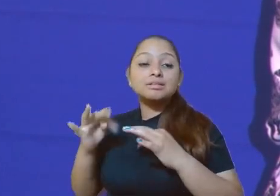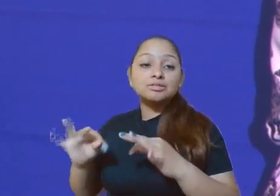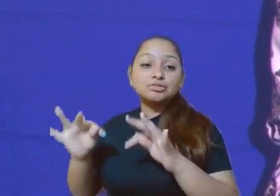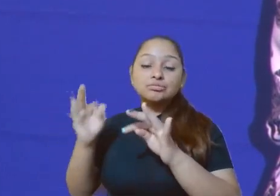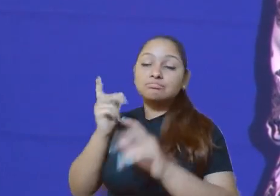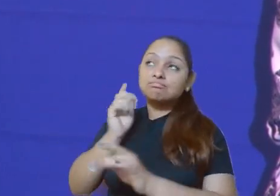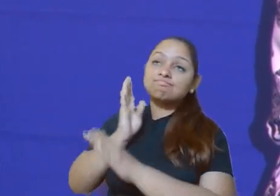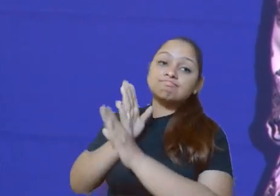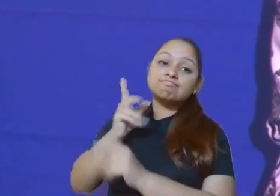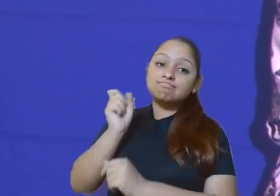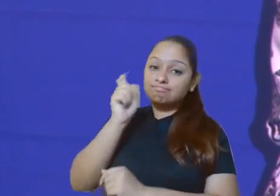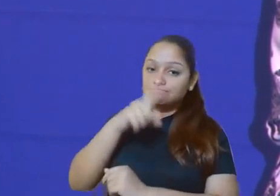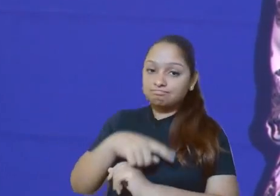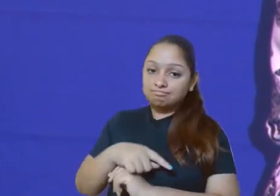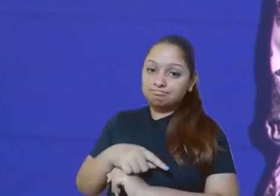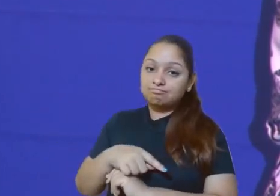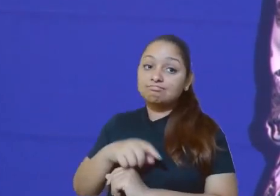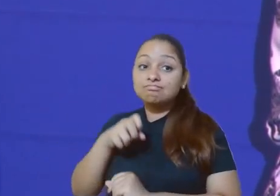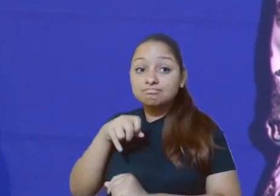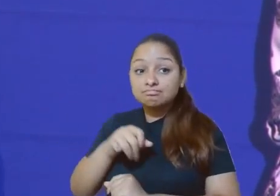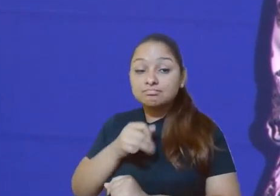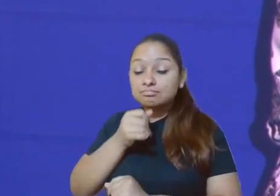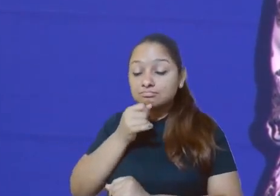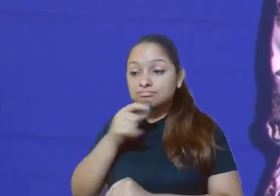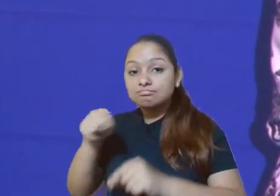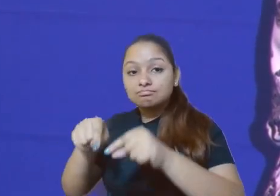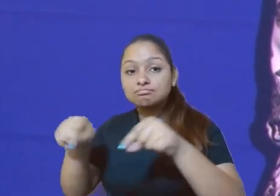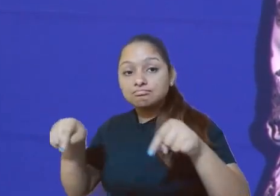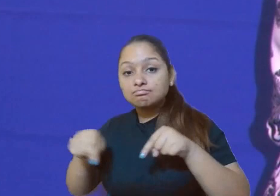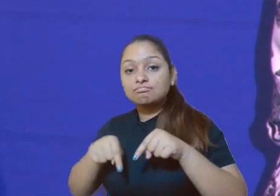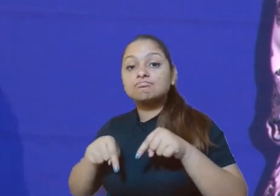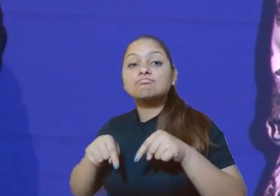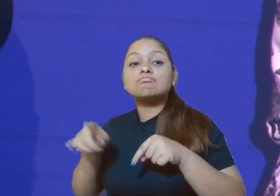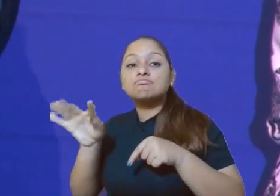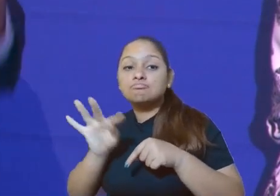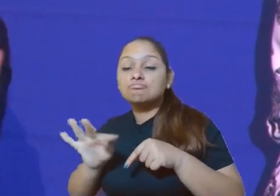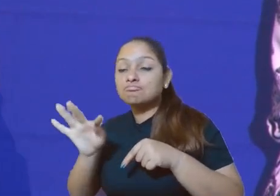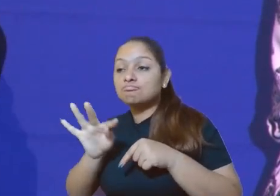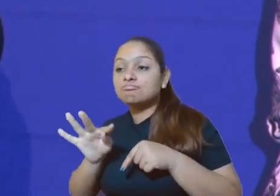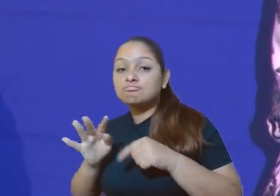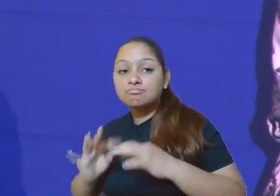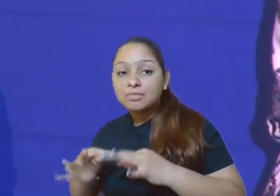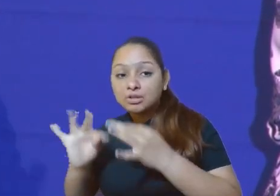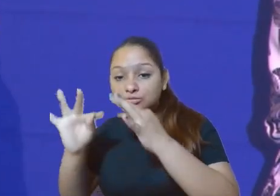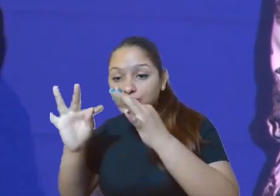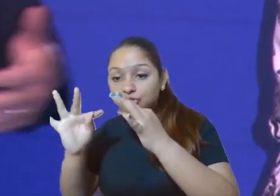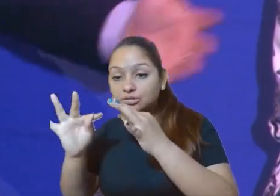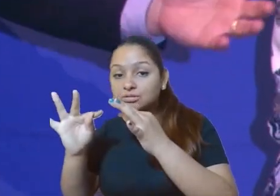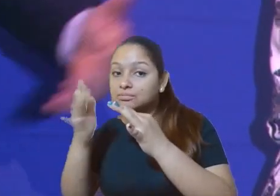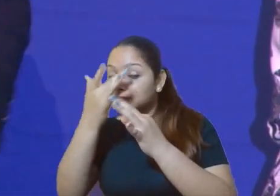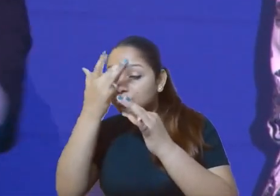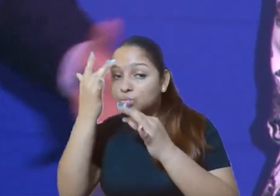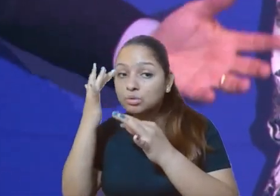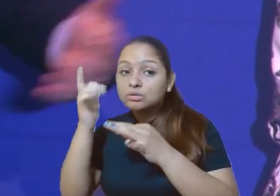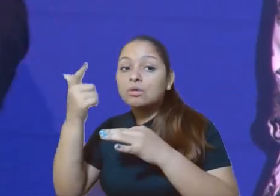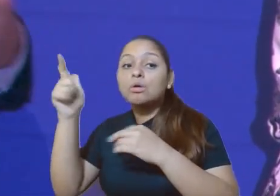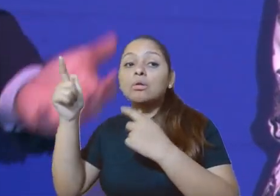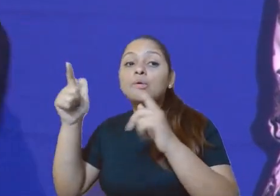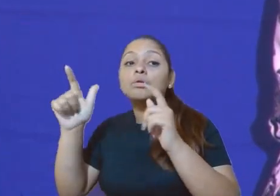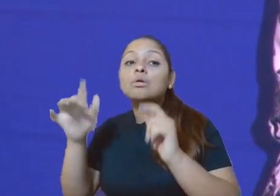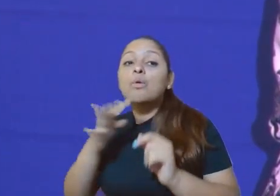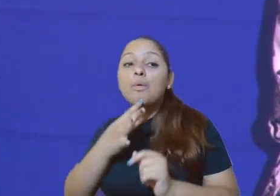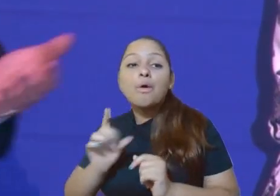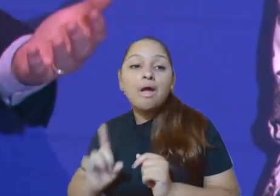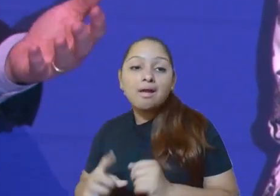all technologies that are stuck inside a lab or inside an academic article, they don't create